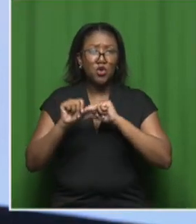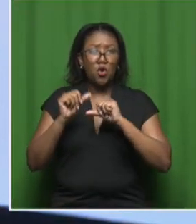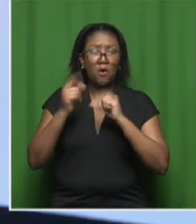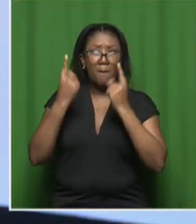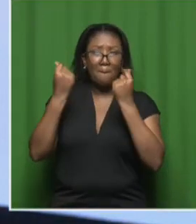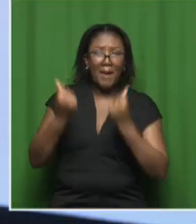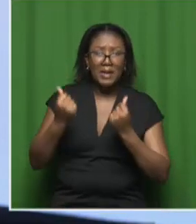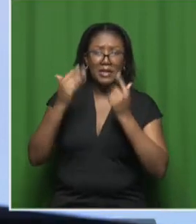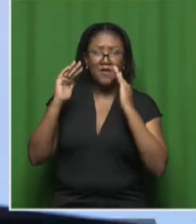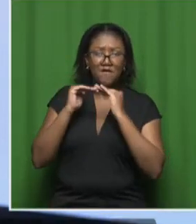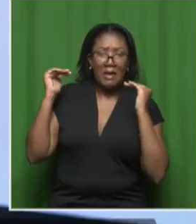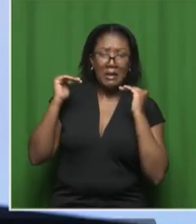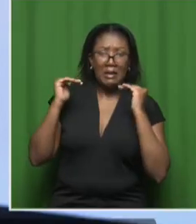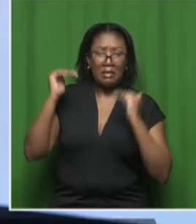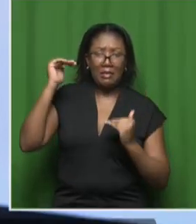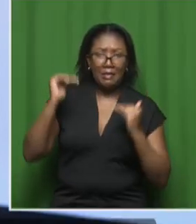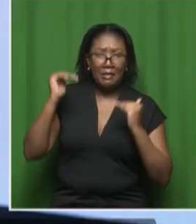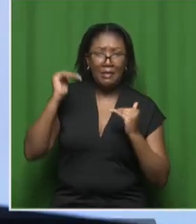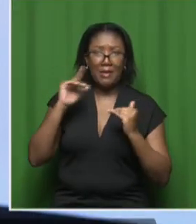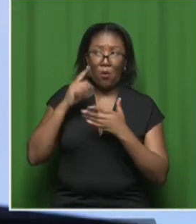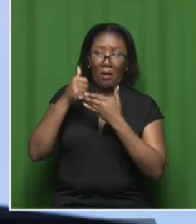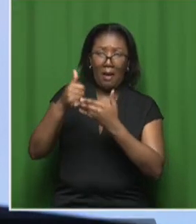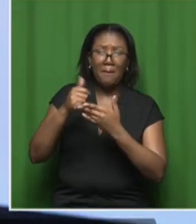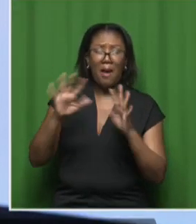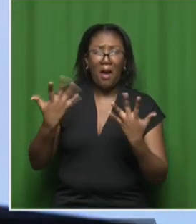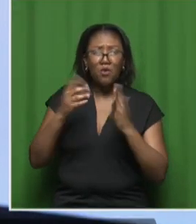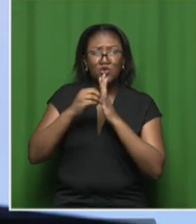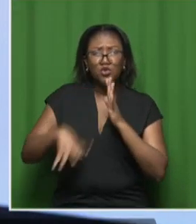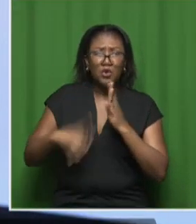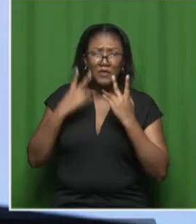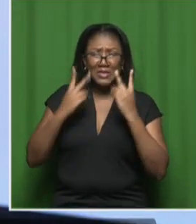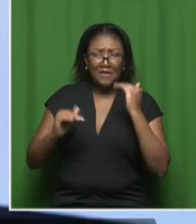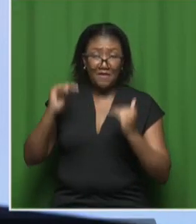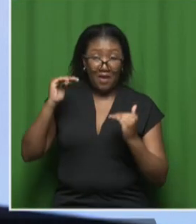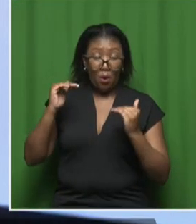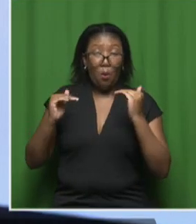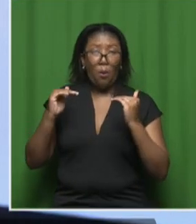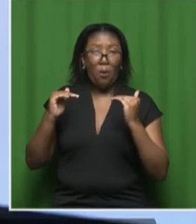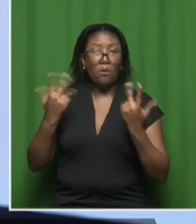the accessing of scholar transport for students?